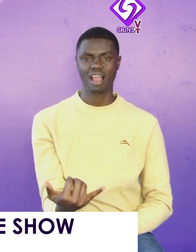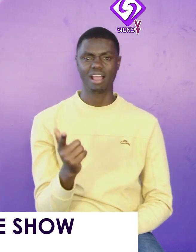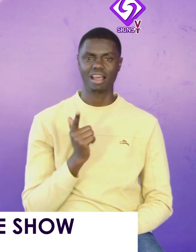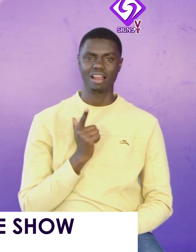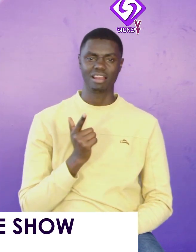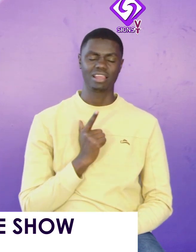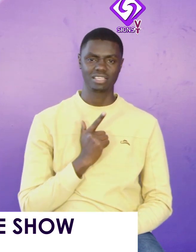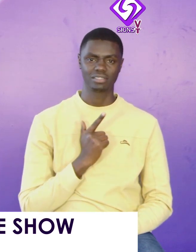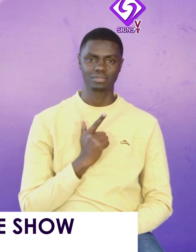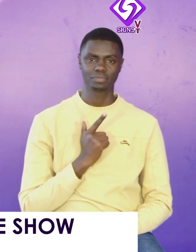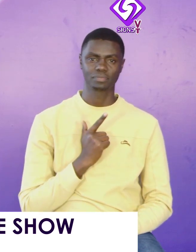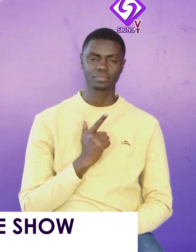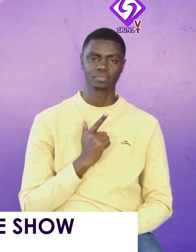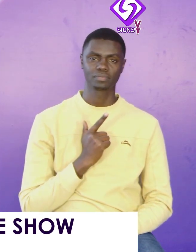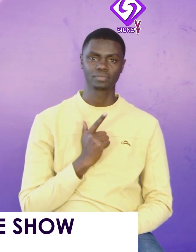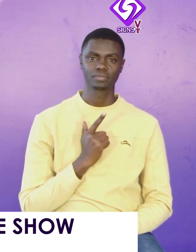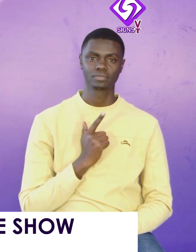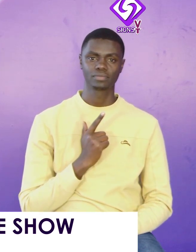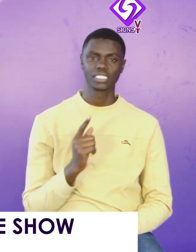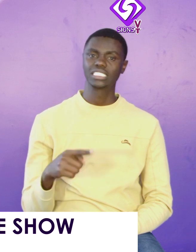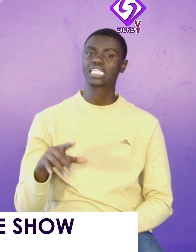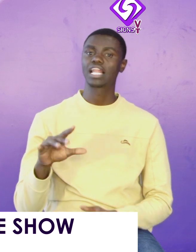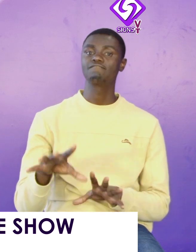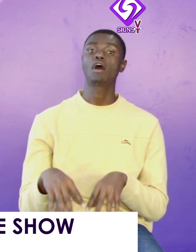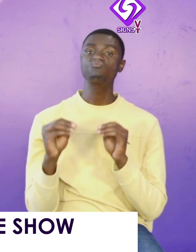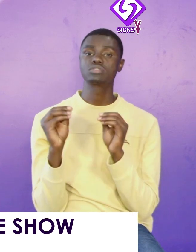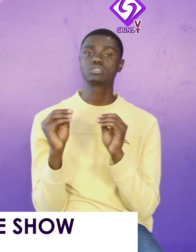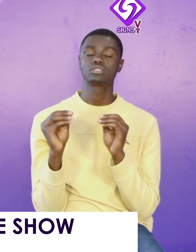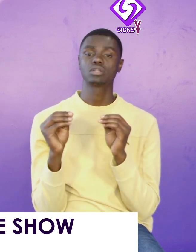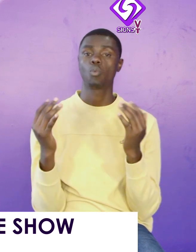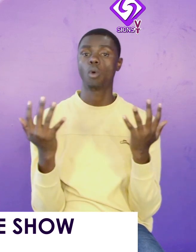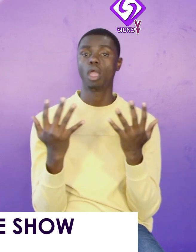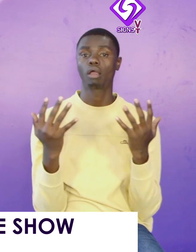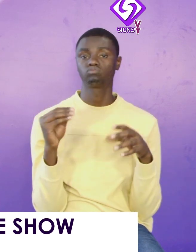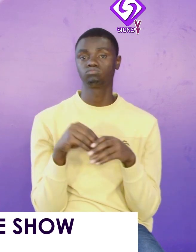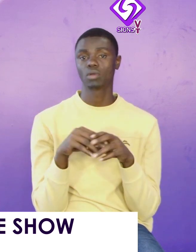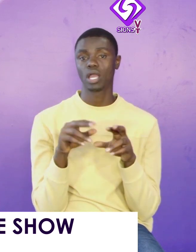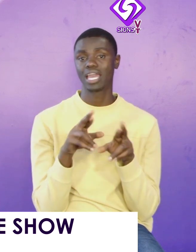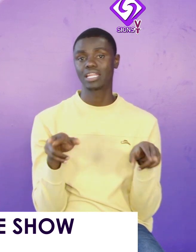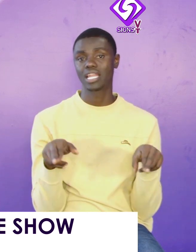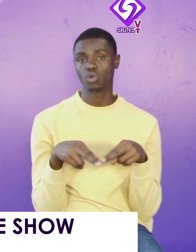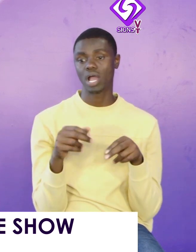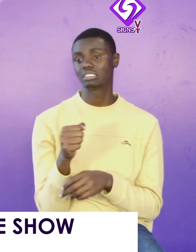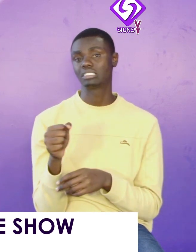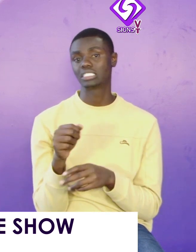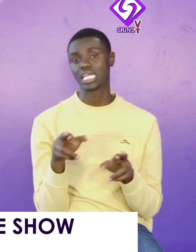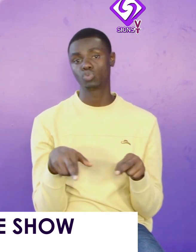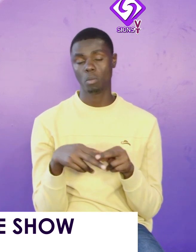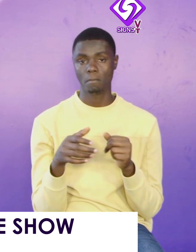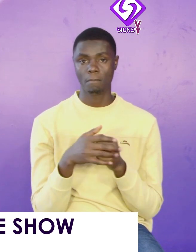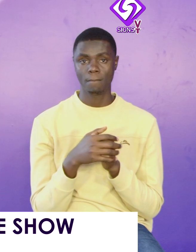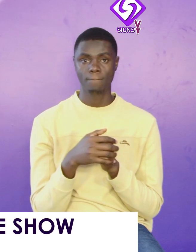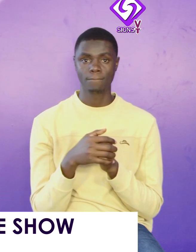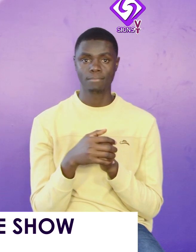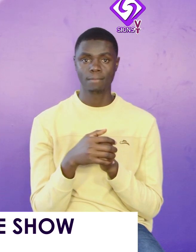lady. She just, found in her room, her side room. She